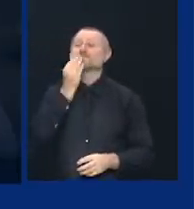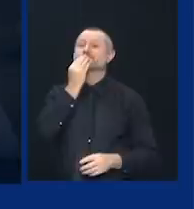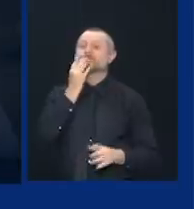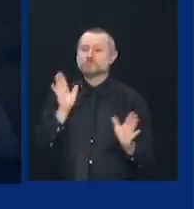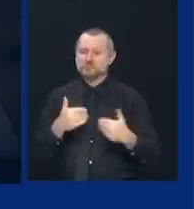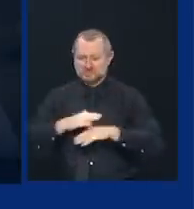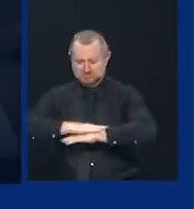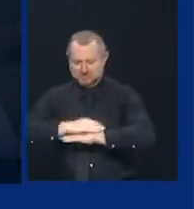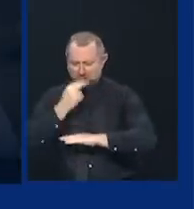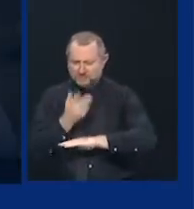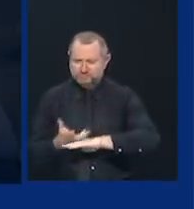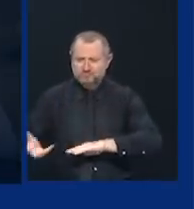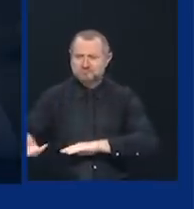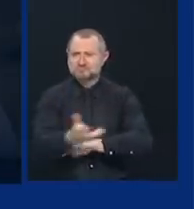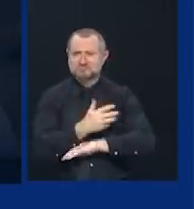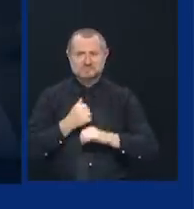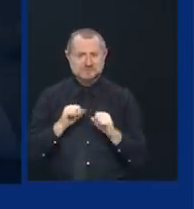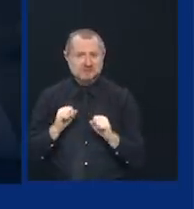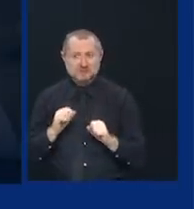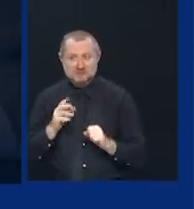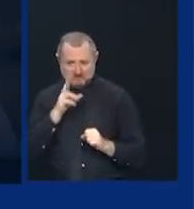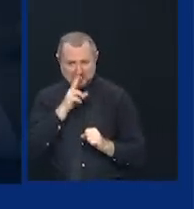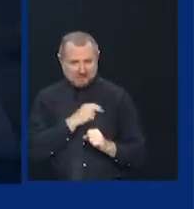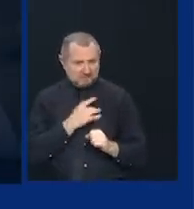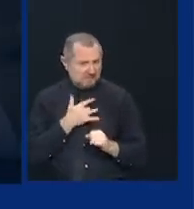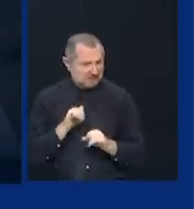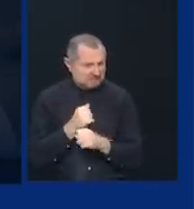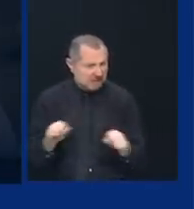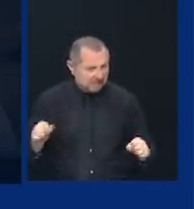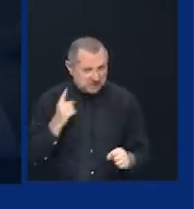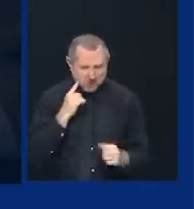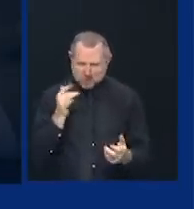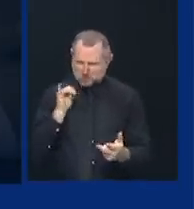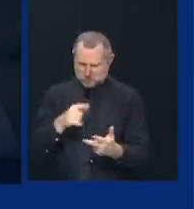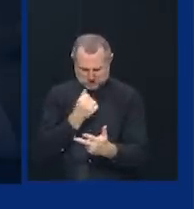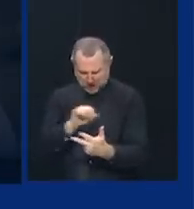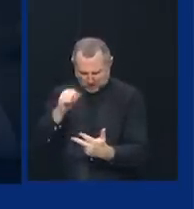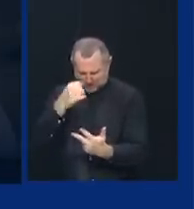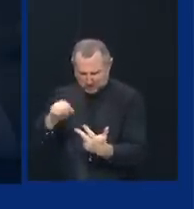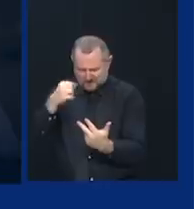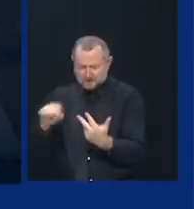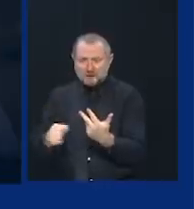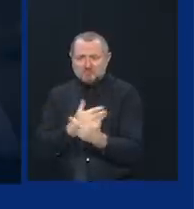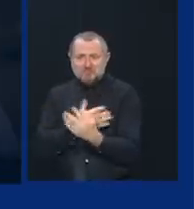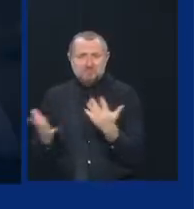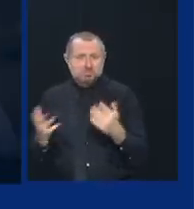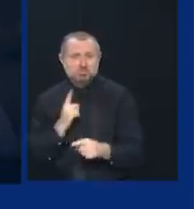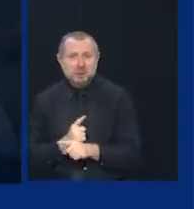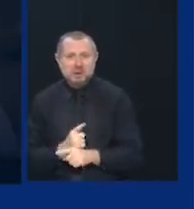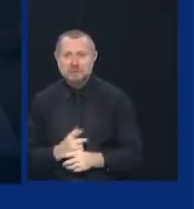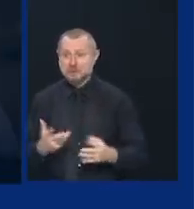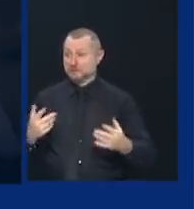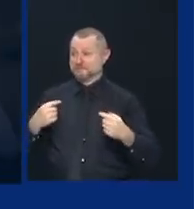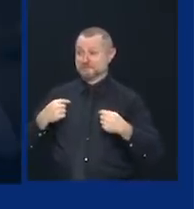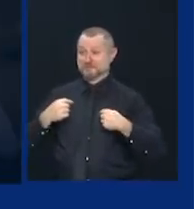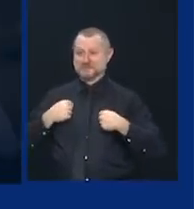sounds safe. This is a safe environment. I'll be safe.